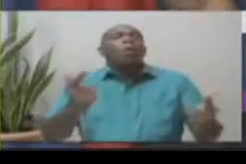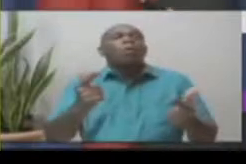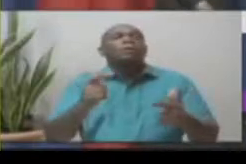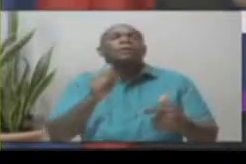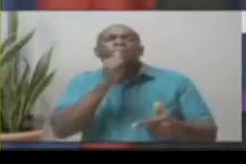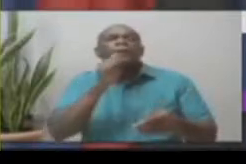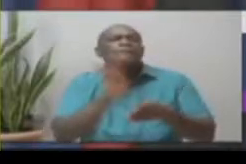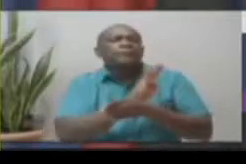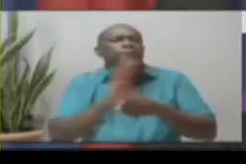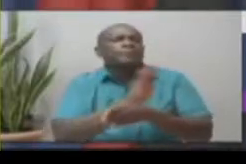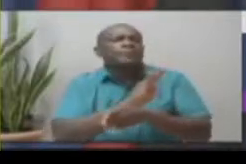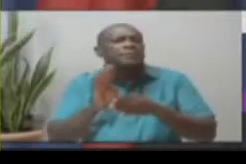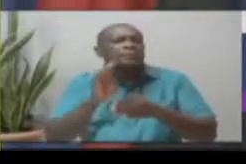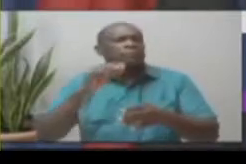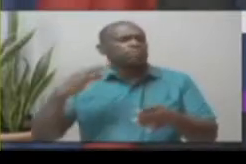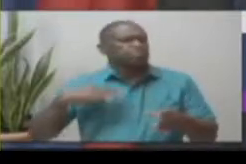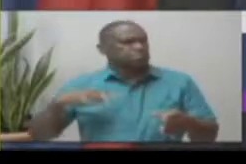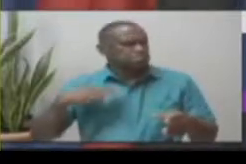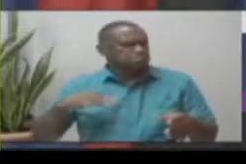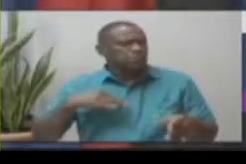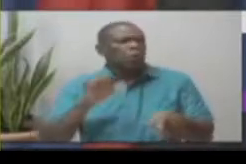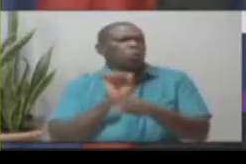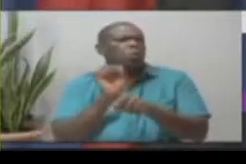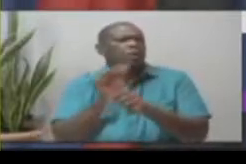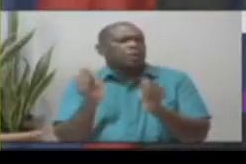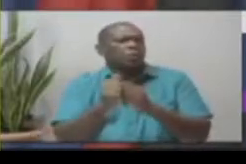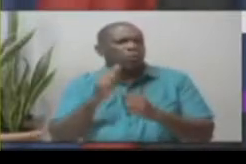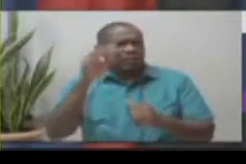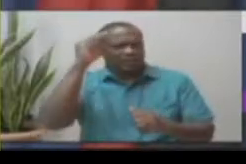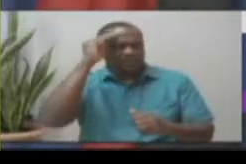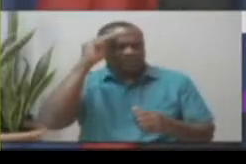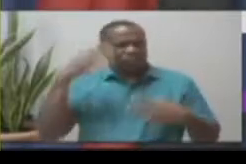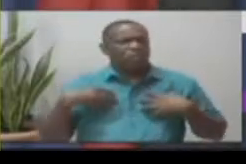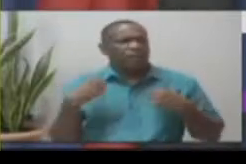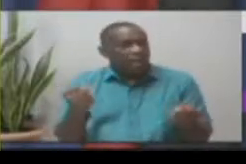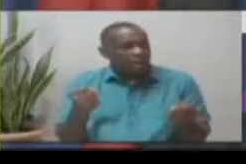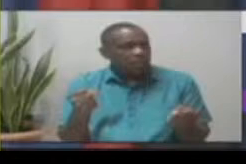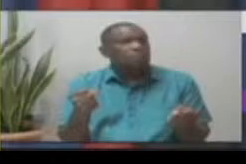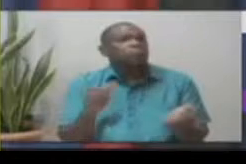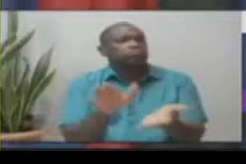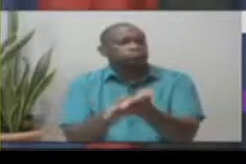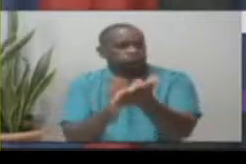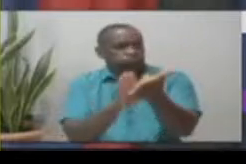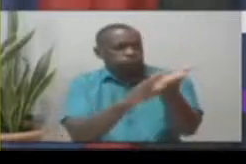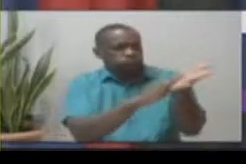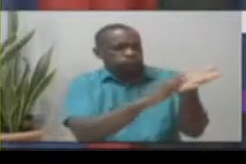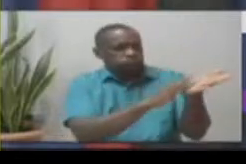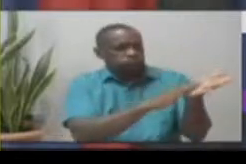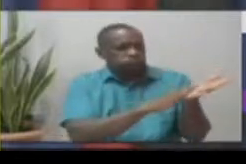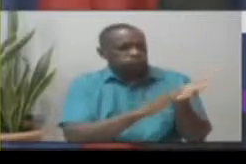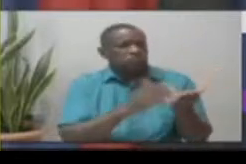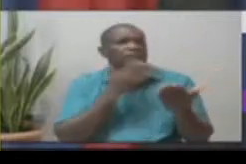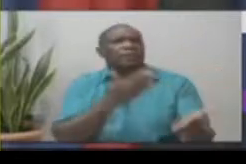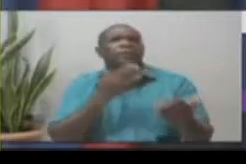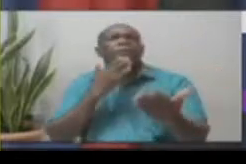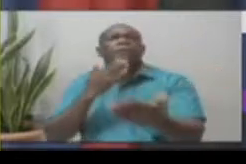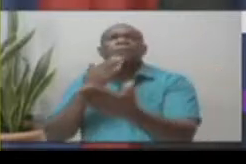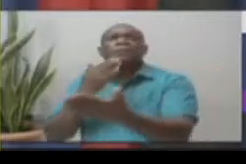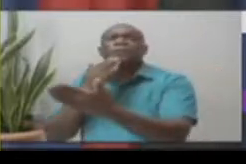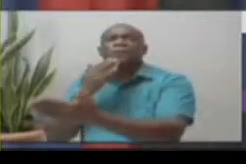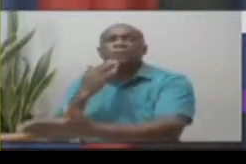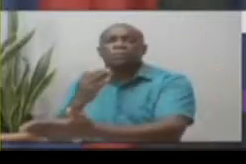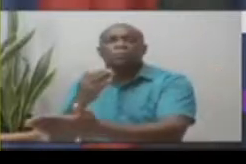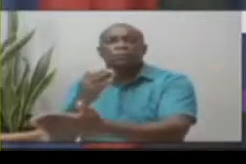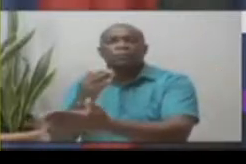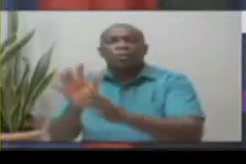with the Ministry of Health in those vaccination programs that you've been seeing, vaccinating people across the country,